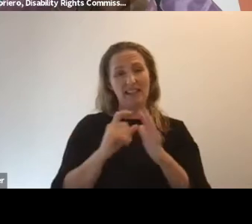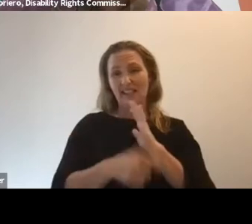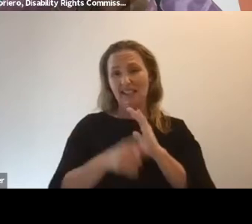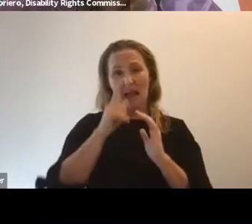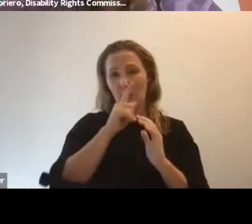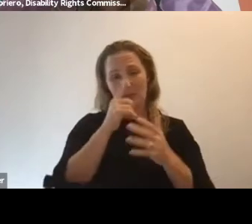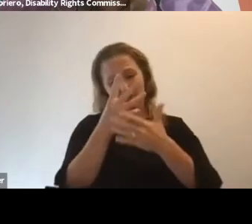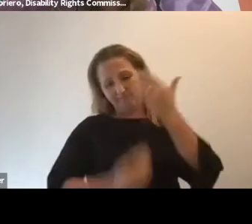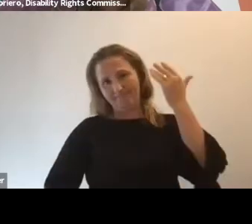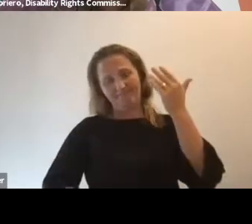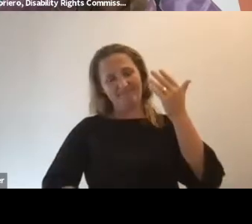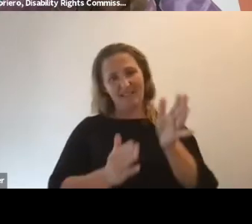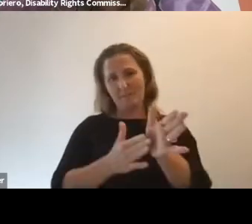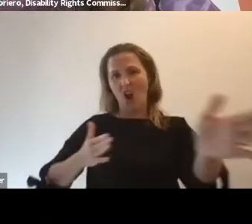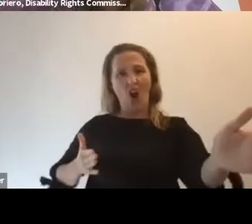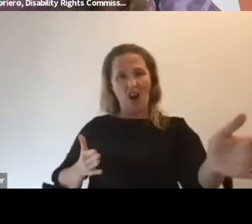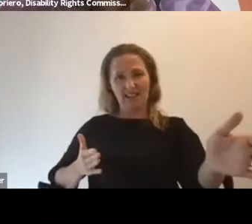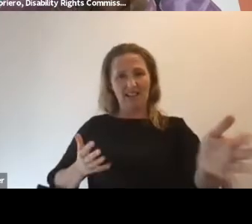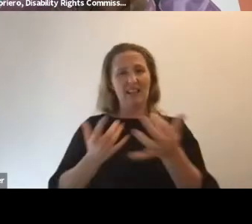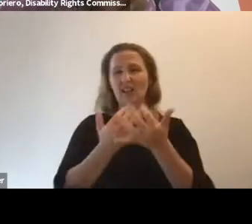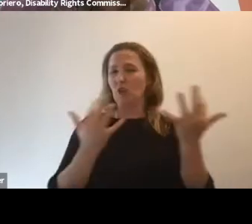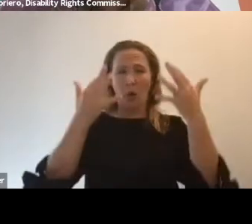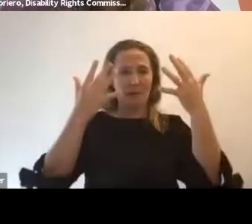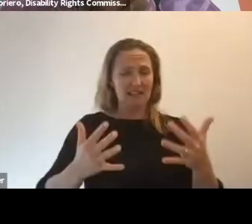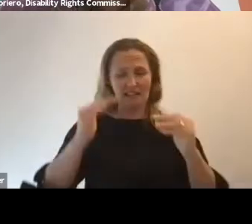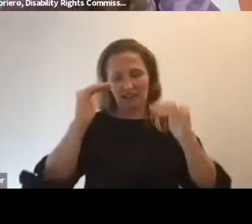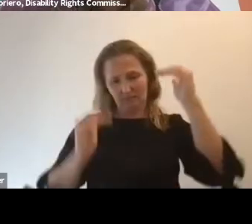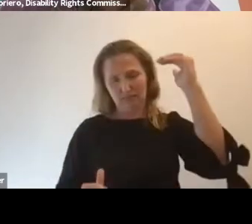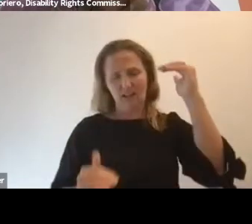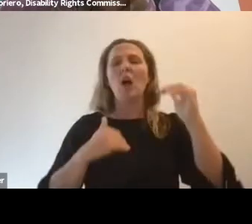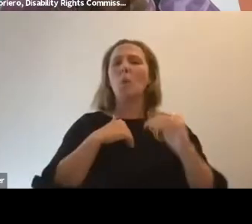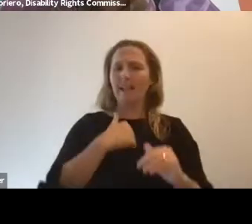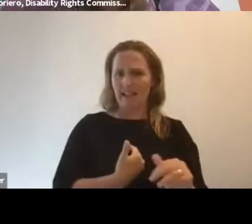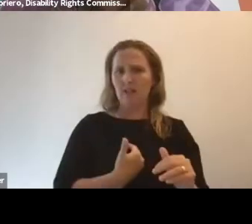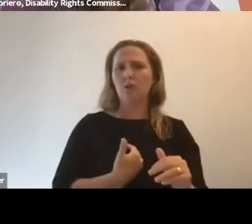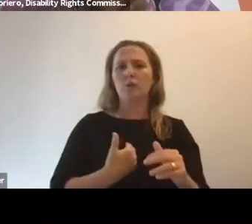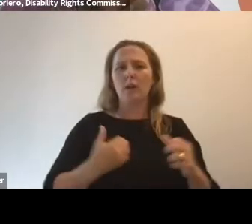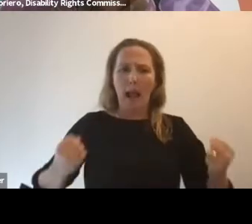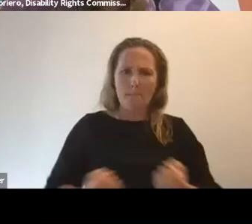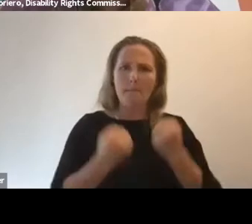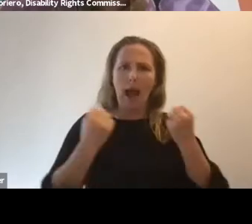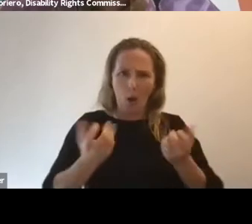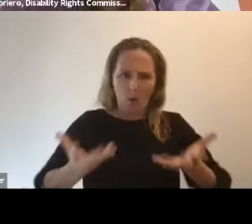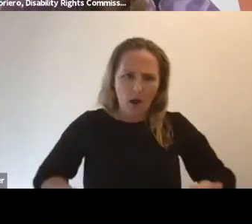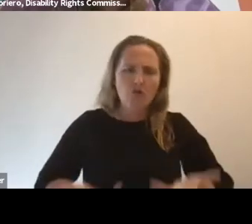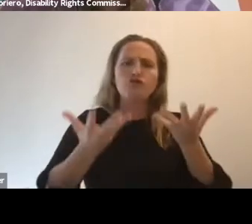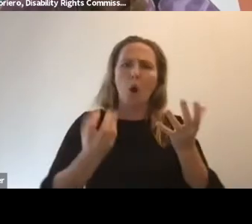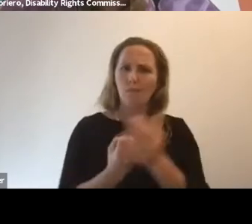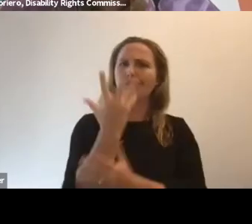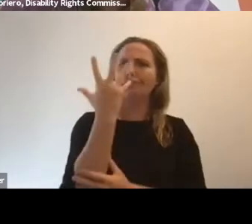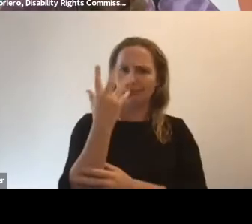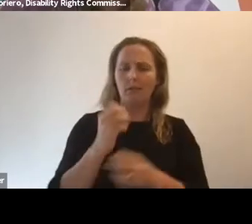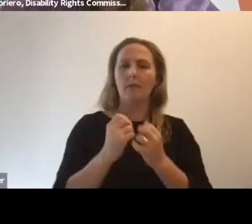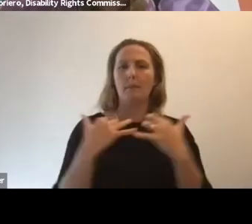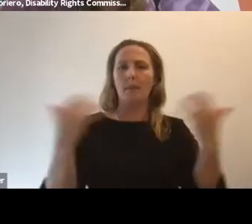our key stats, and we need to grow and empower our population. I wanted to throw